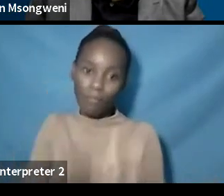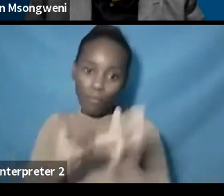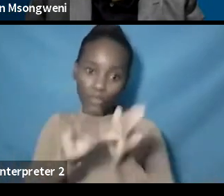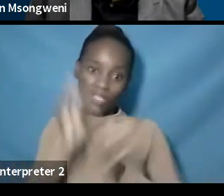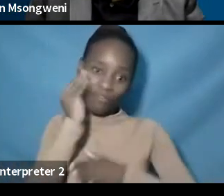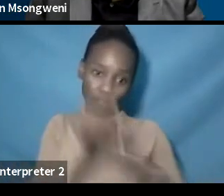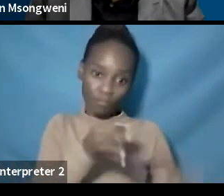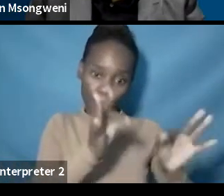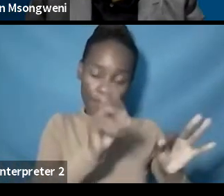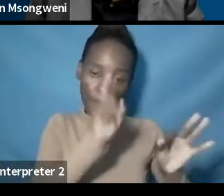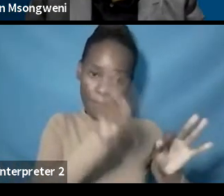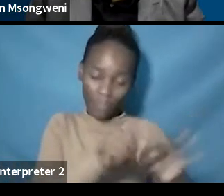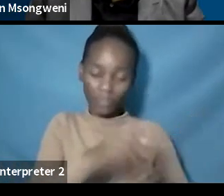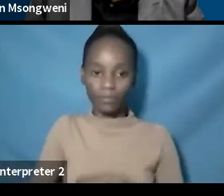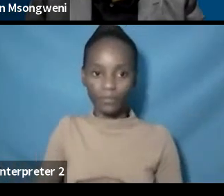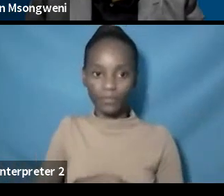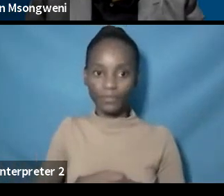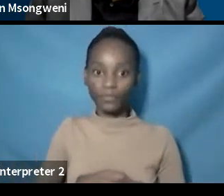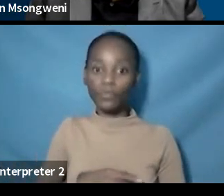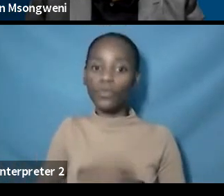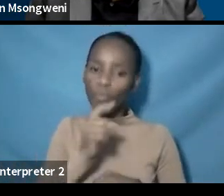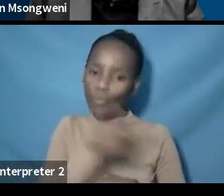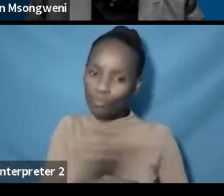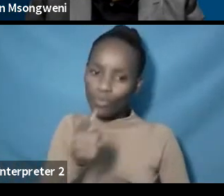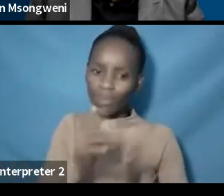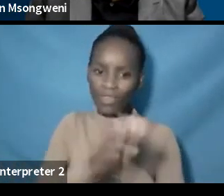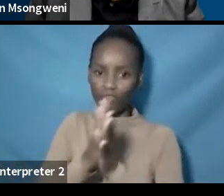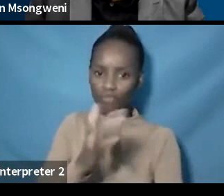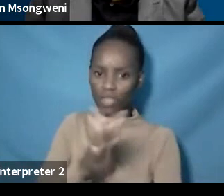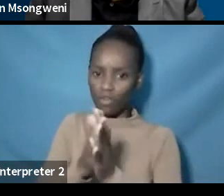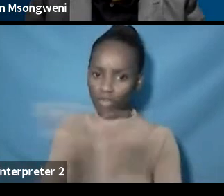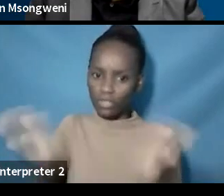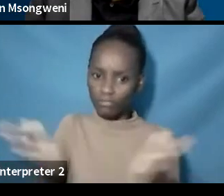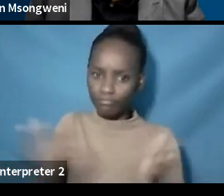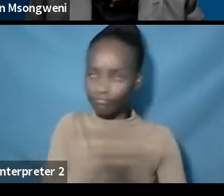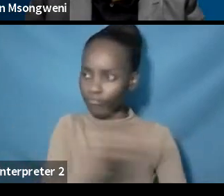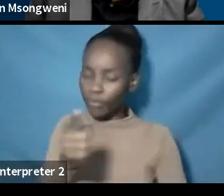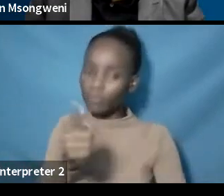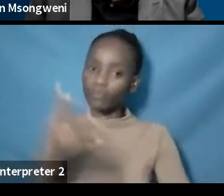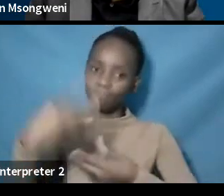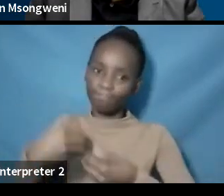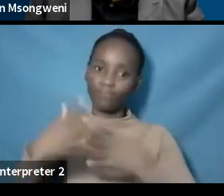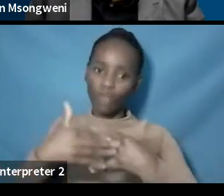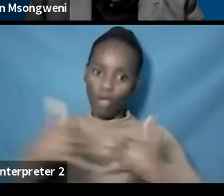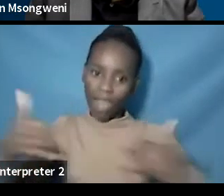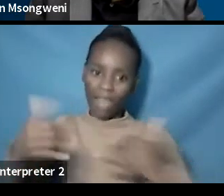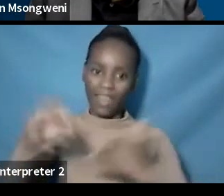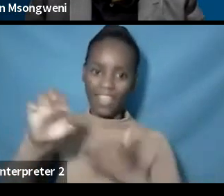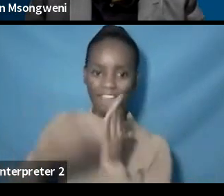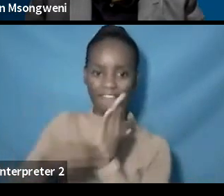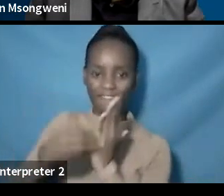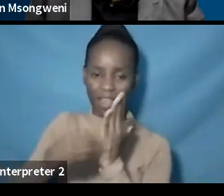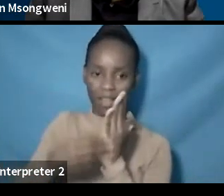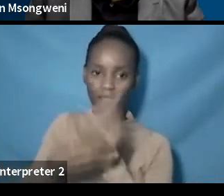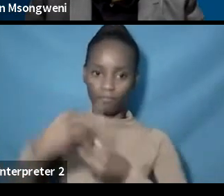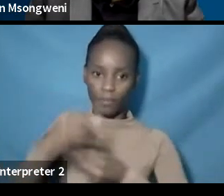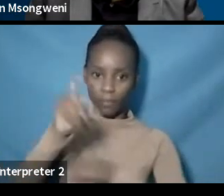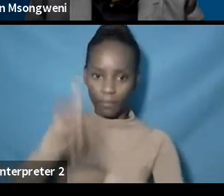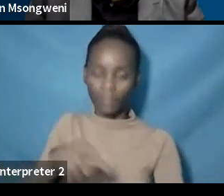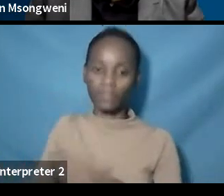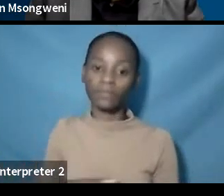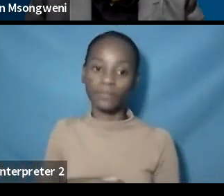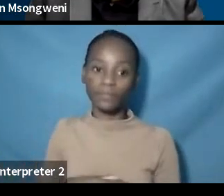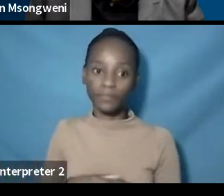do their business online. We also have the facilities or the ability. We are also teaching a